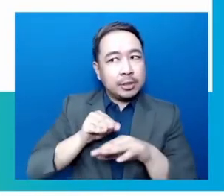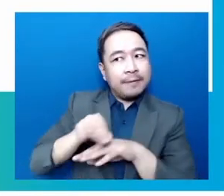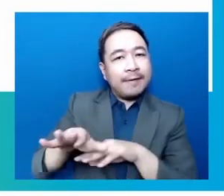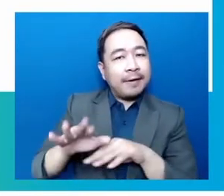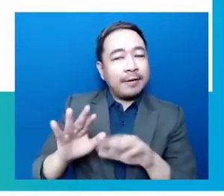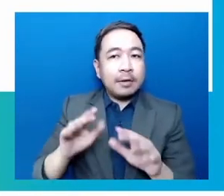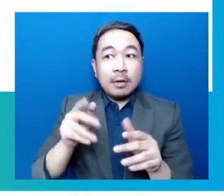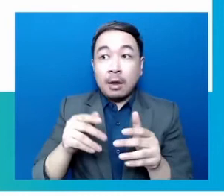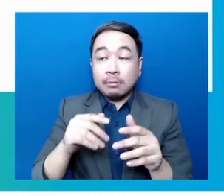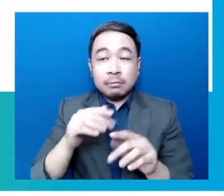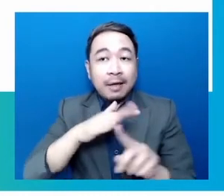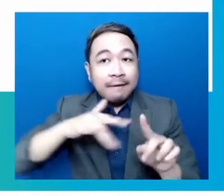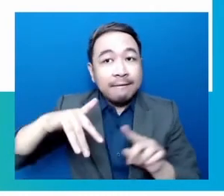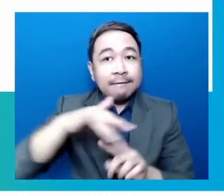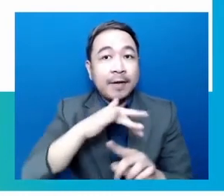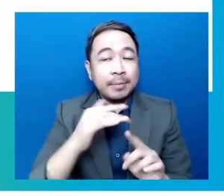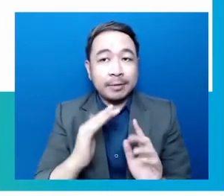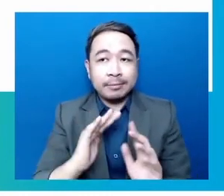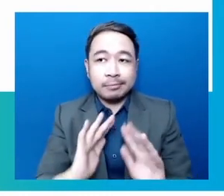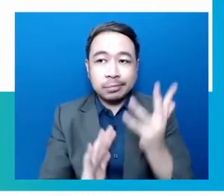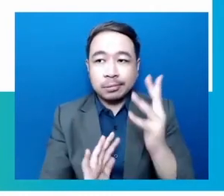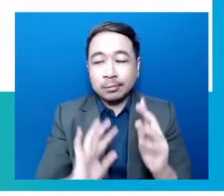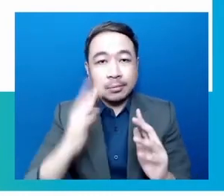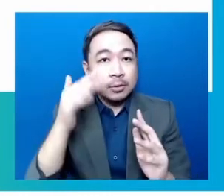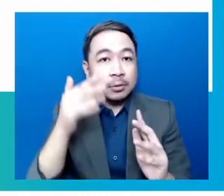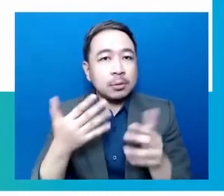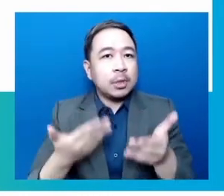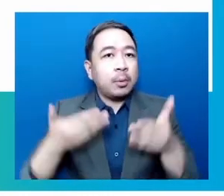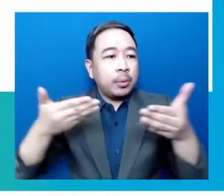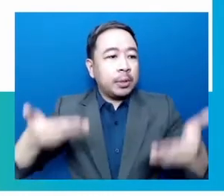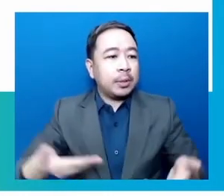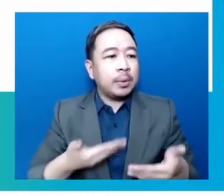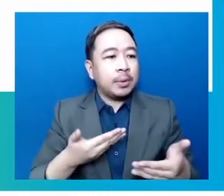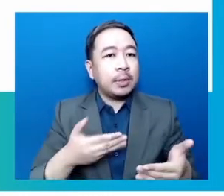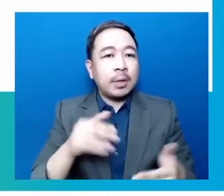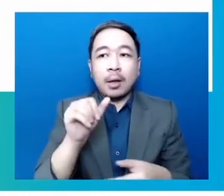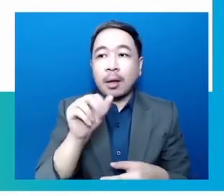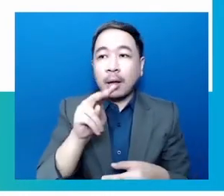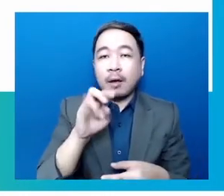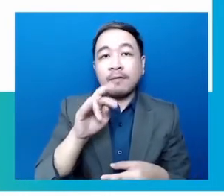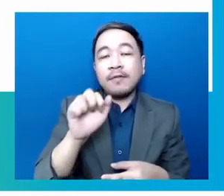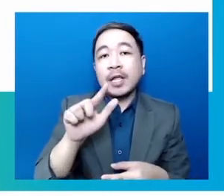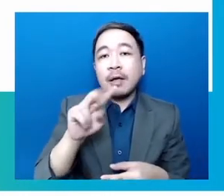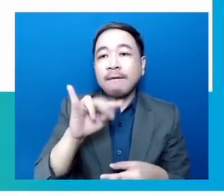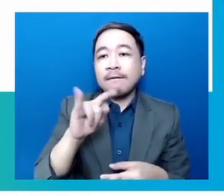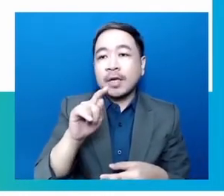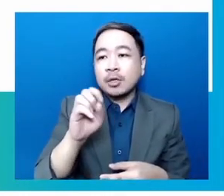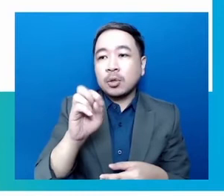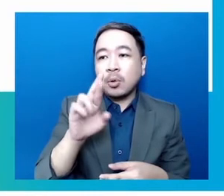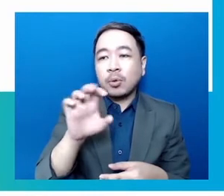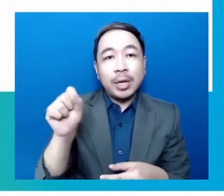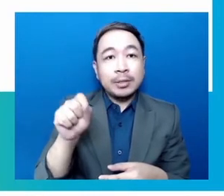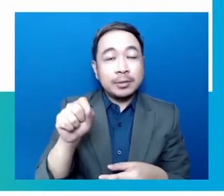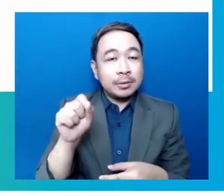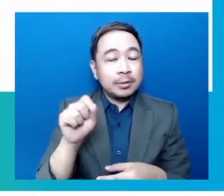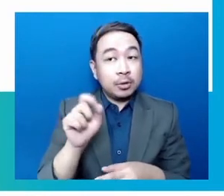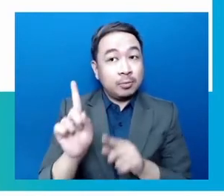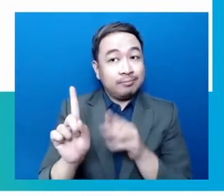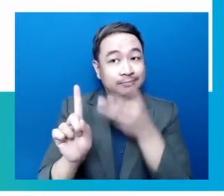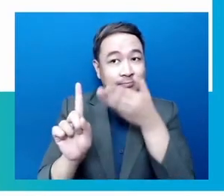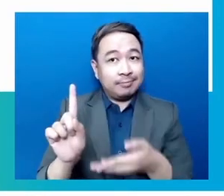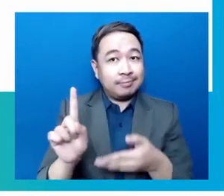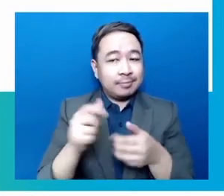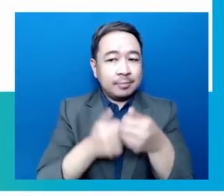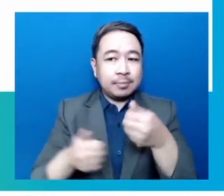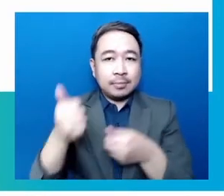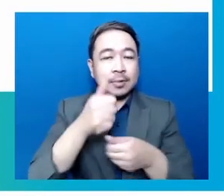environment. I'd now like to invite Avril de Torres to speak. Avril's the Head of Research Policy